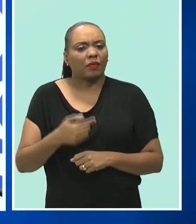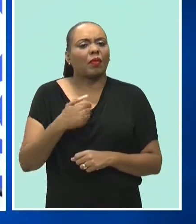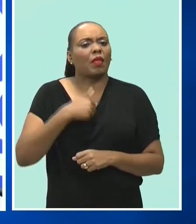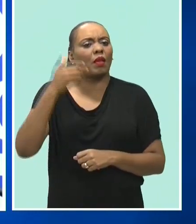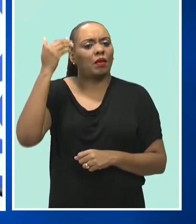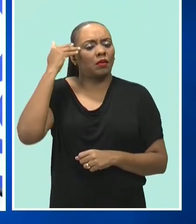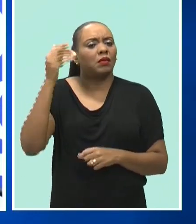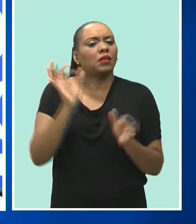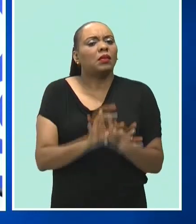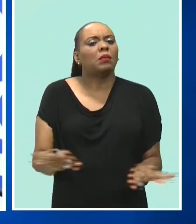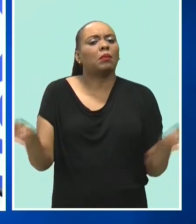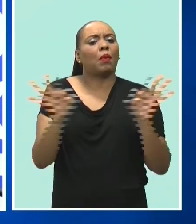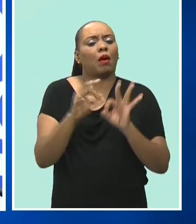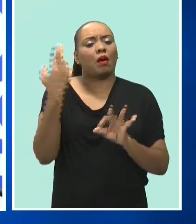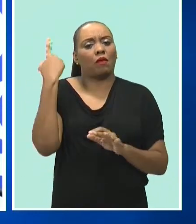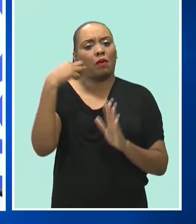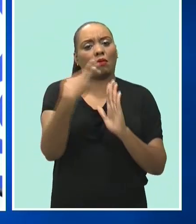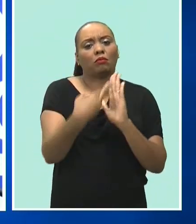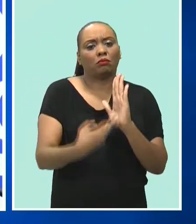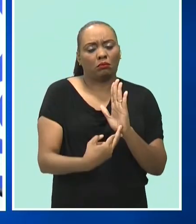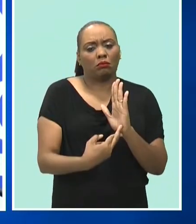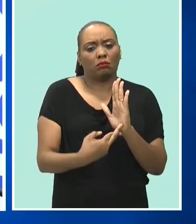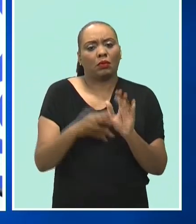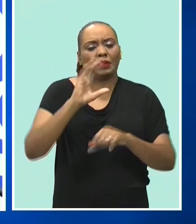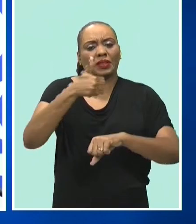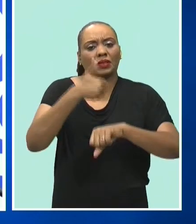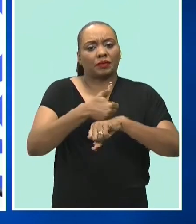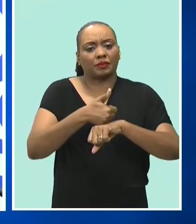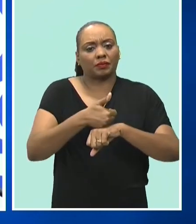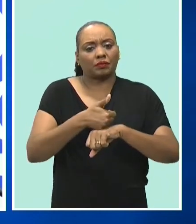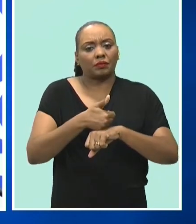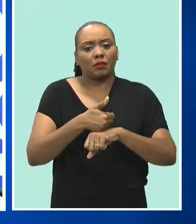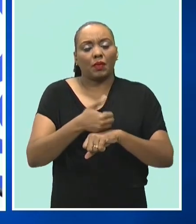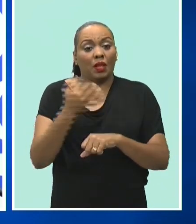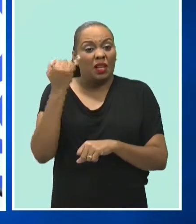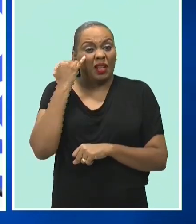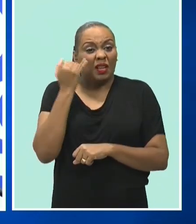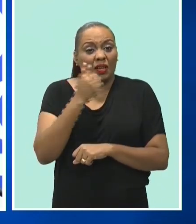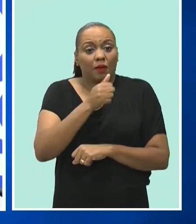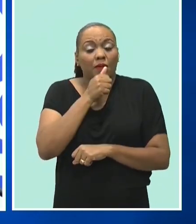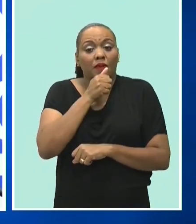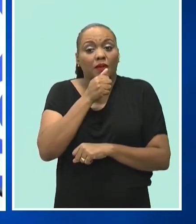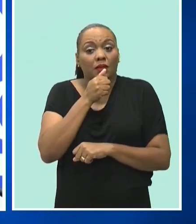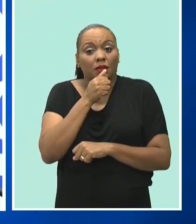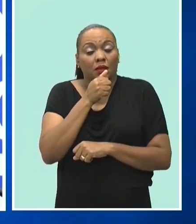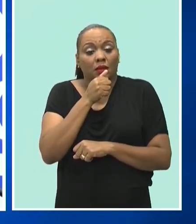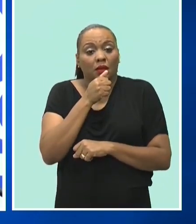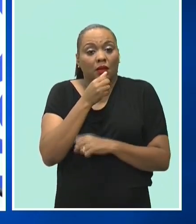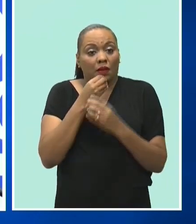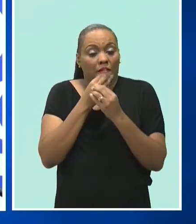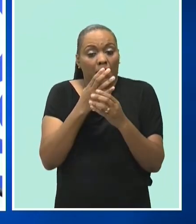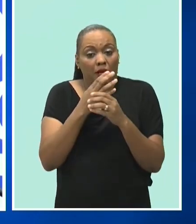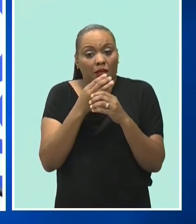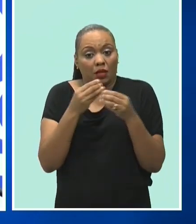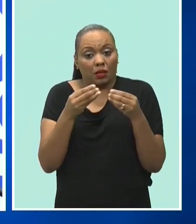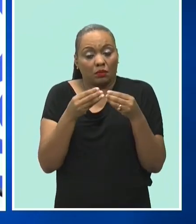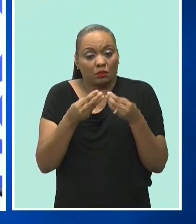such regulation, as a breach of personal information can damage an individual's fundamental rights and